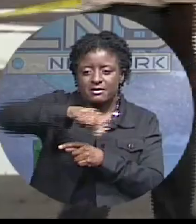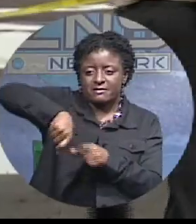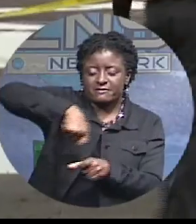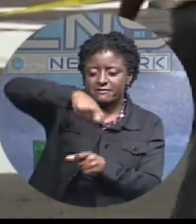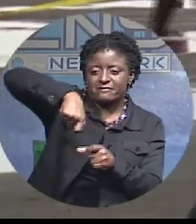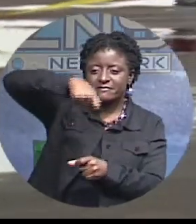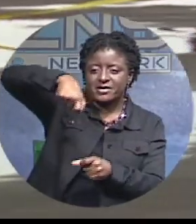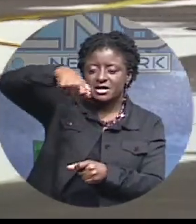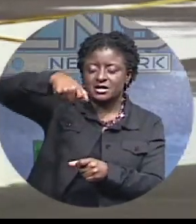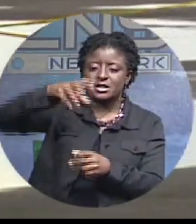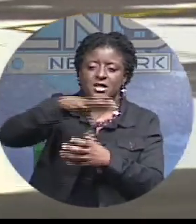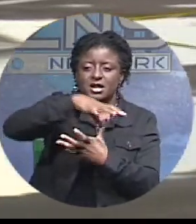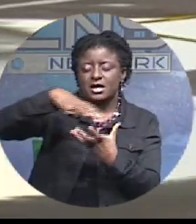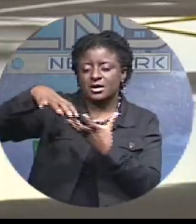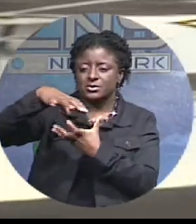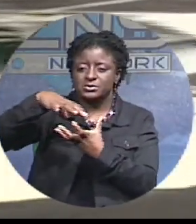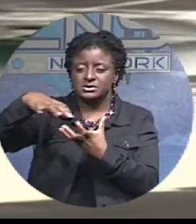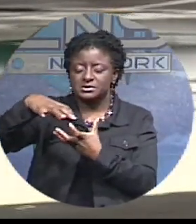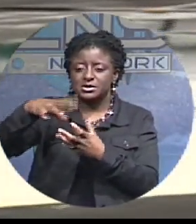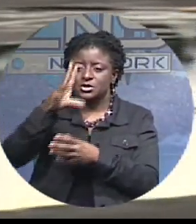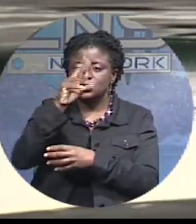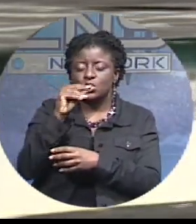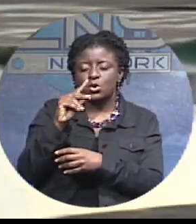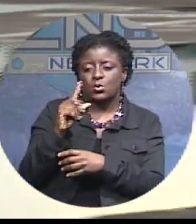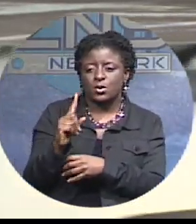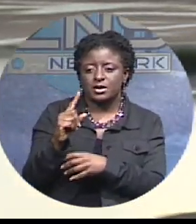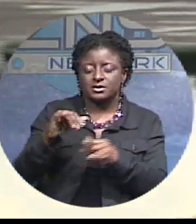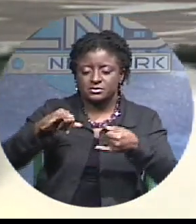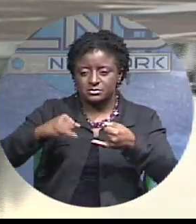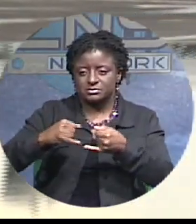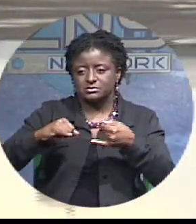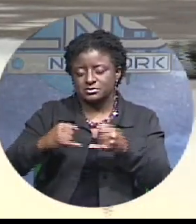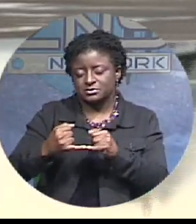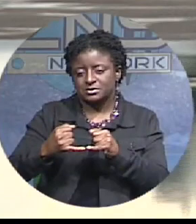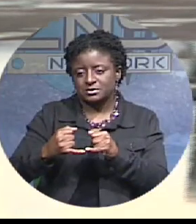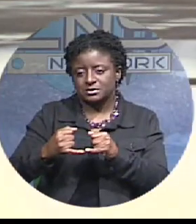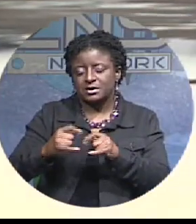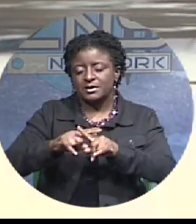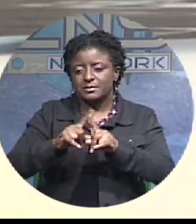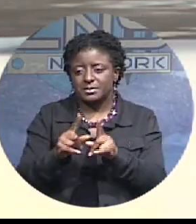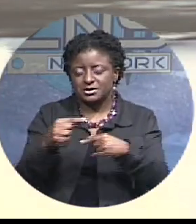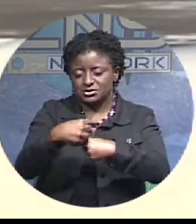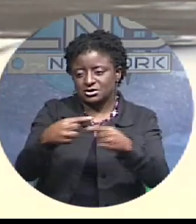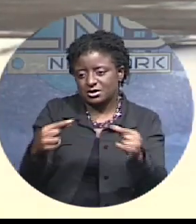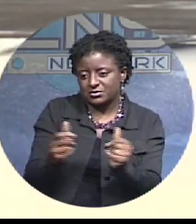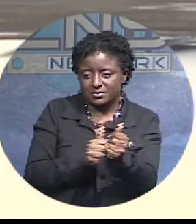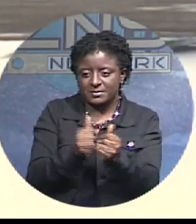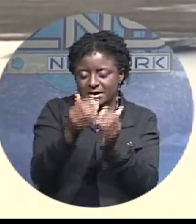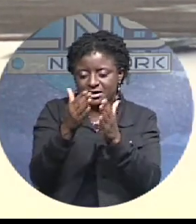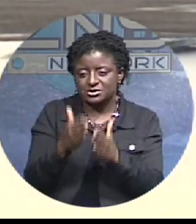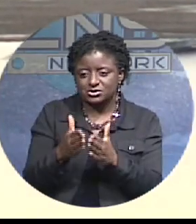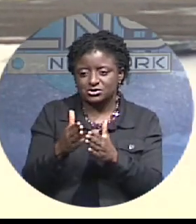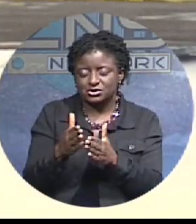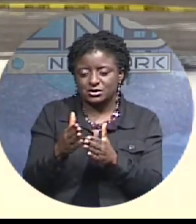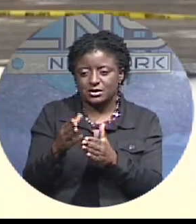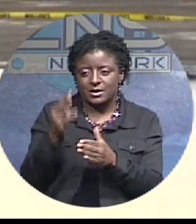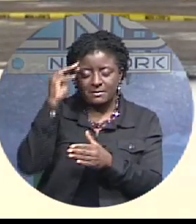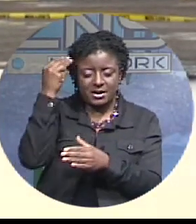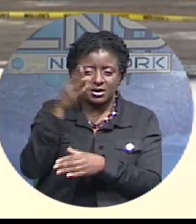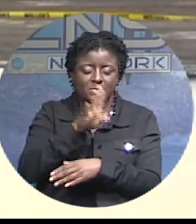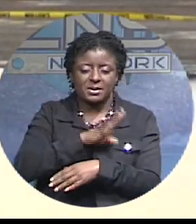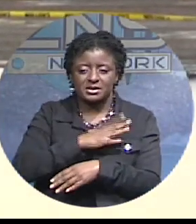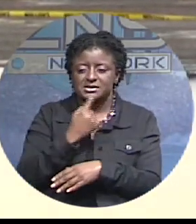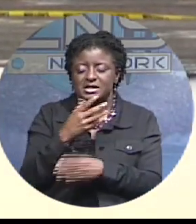thing. Now, fortunately, no one was injured during the incident. However, General Manager at the Airport Authority, Malo Butler III,